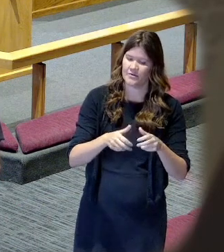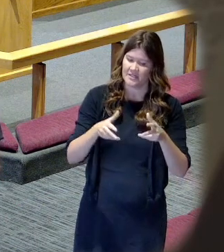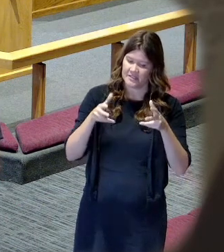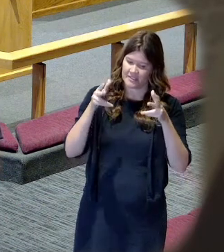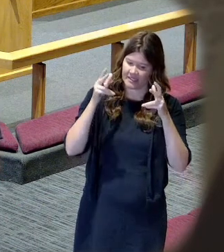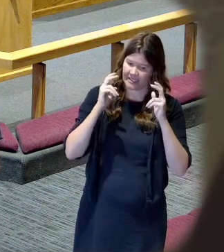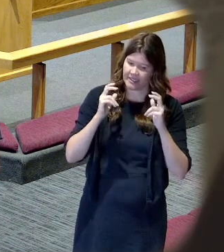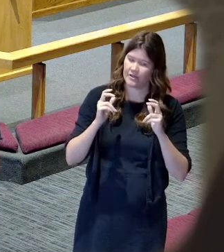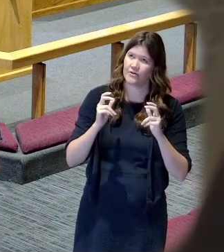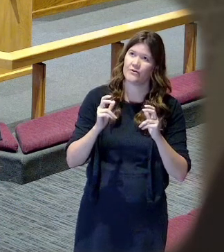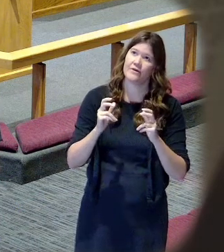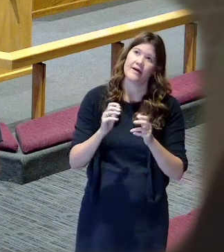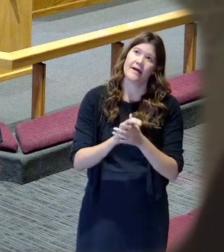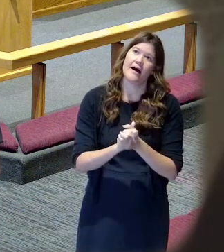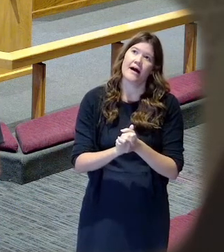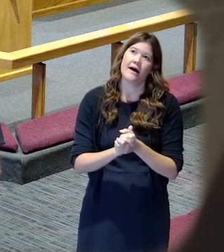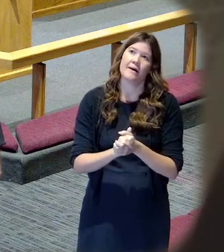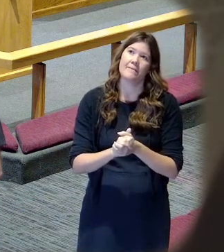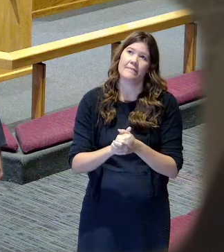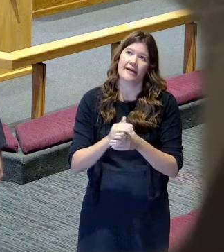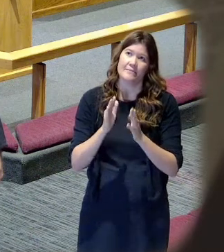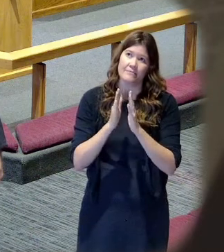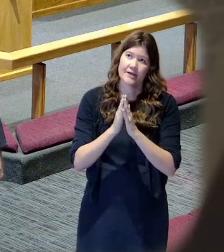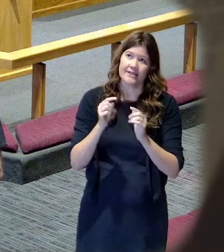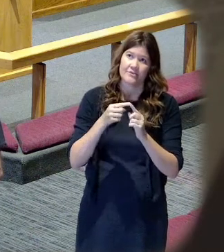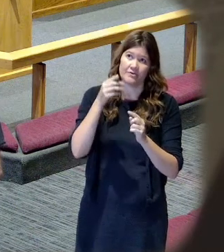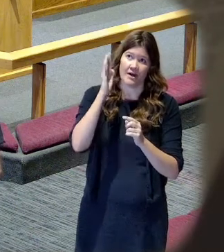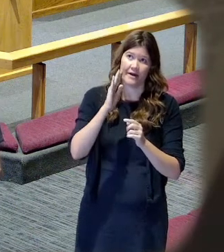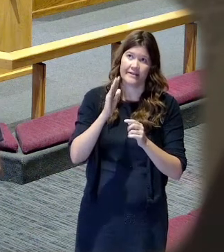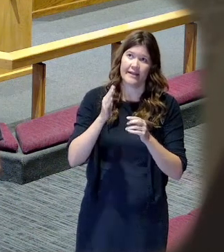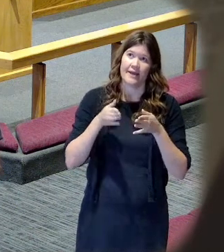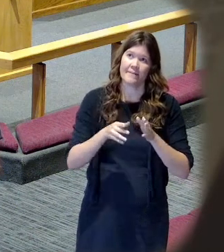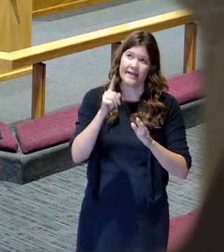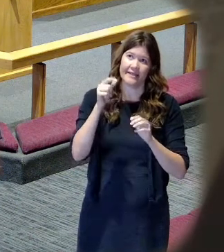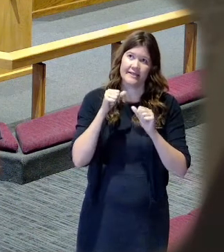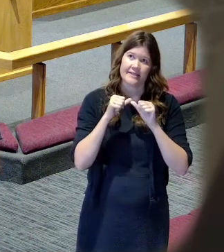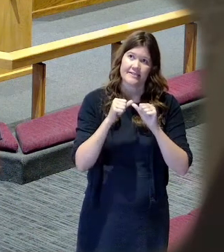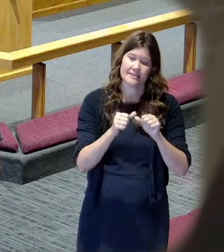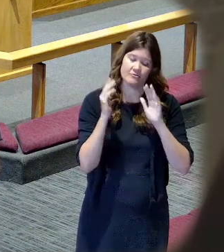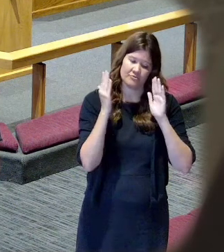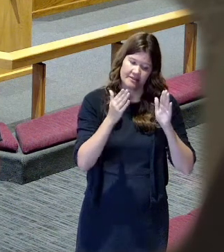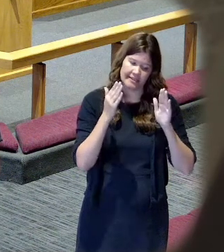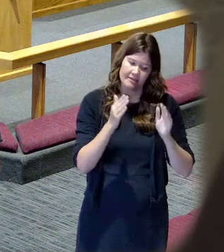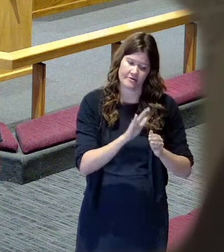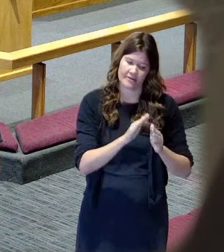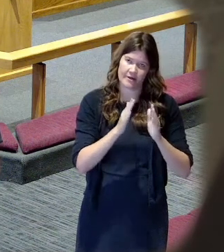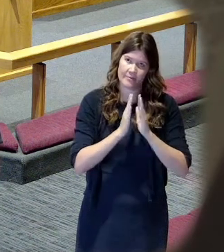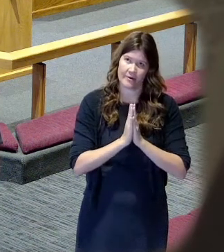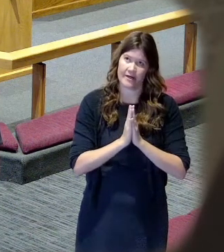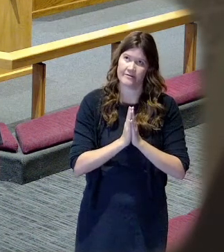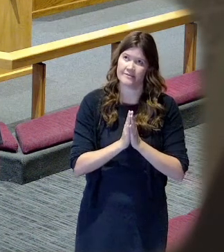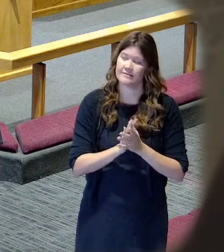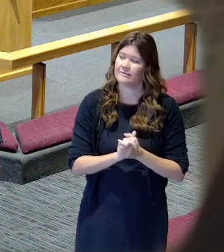answer the prayers of all who call to him in Jesus' name. Let us pray to the Lord.